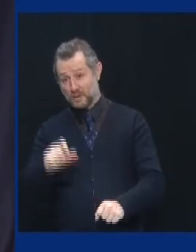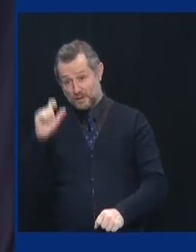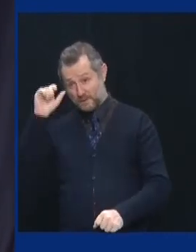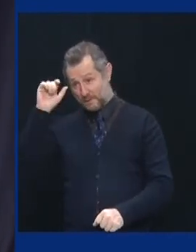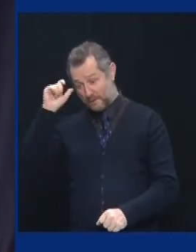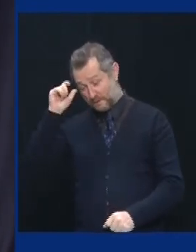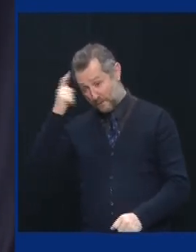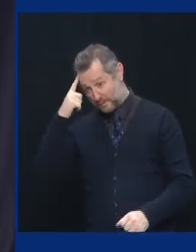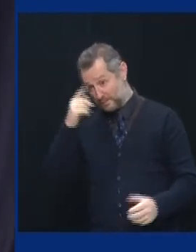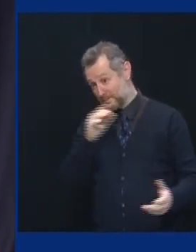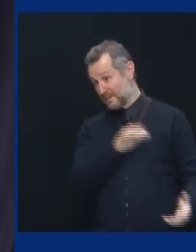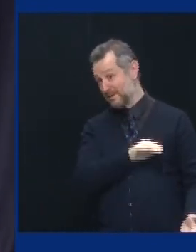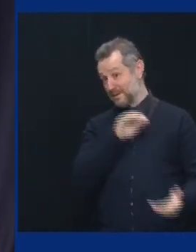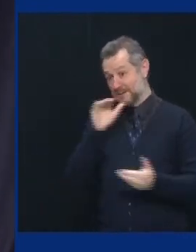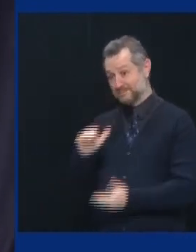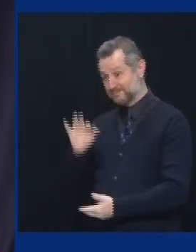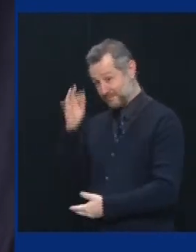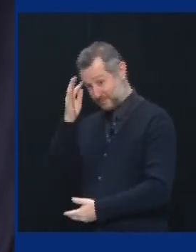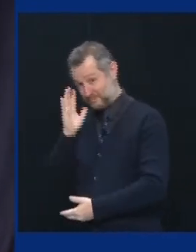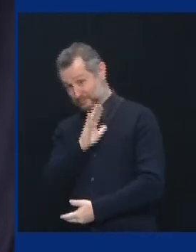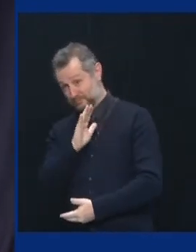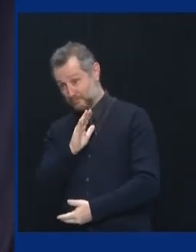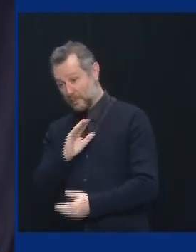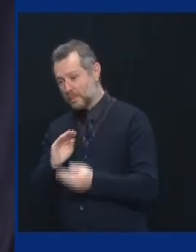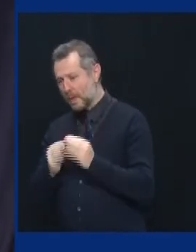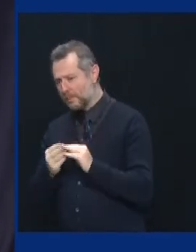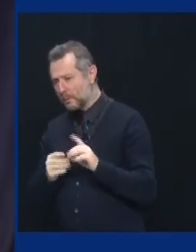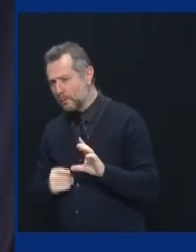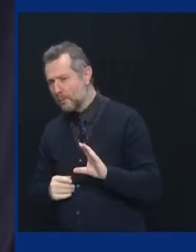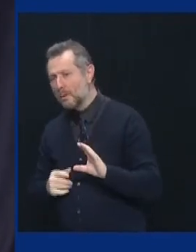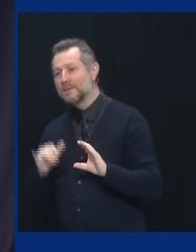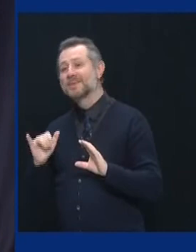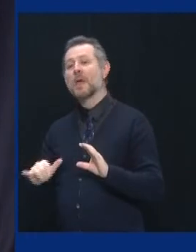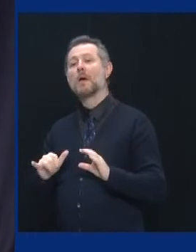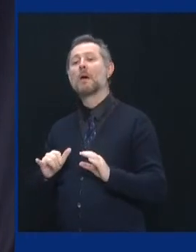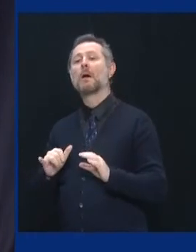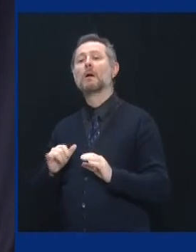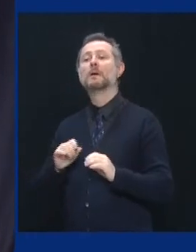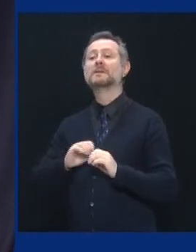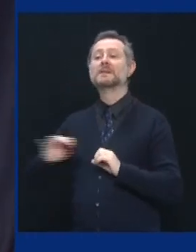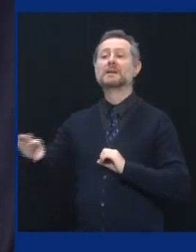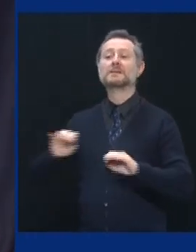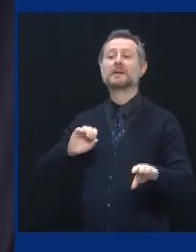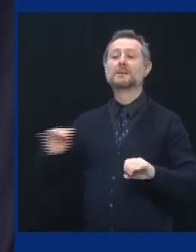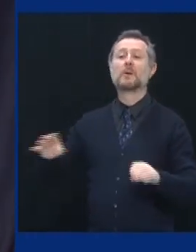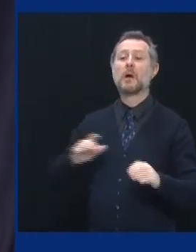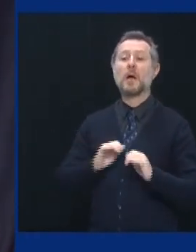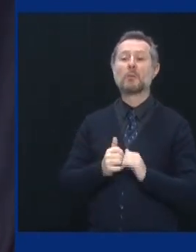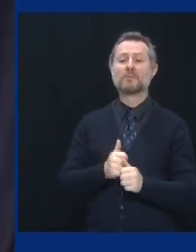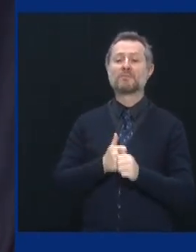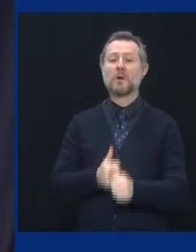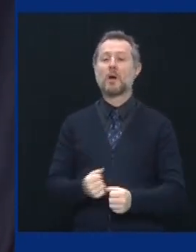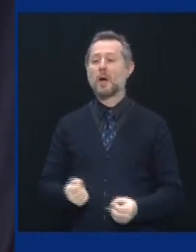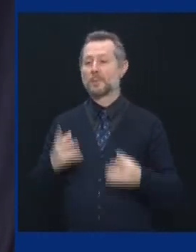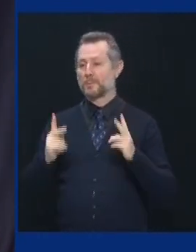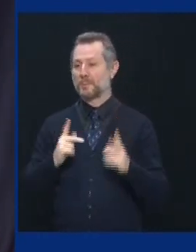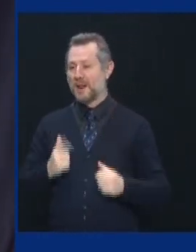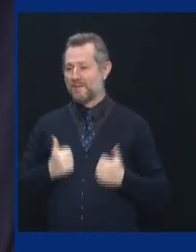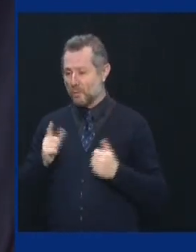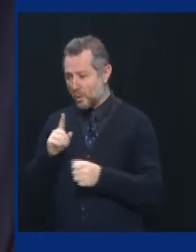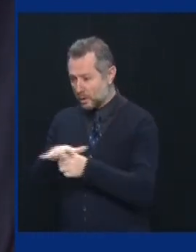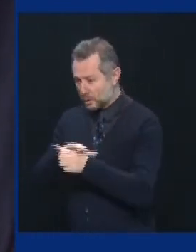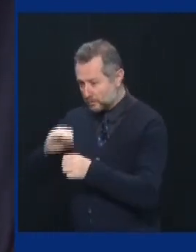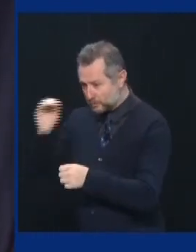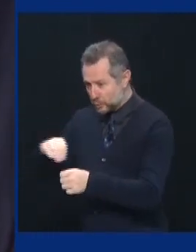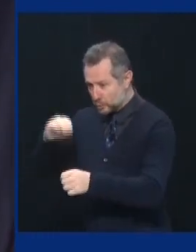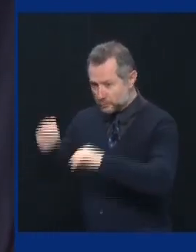number. We distribute that number by percent of population across the state.